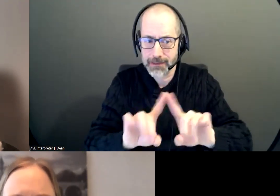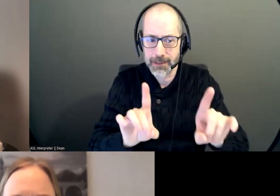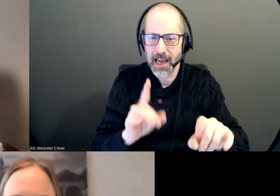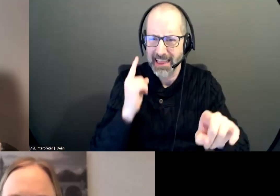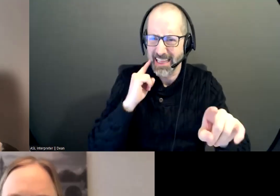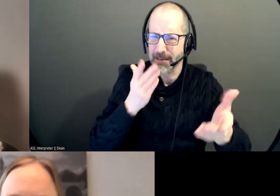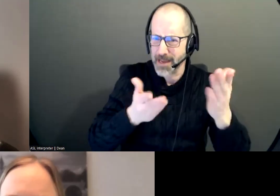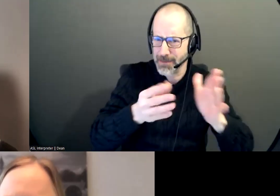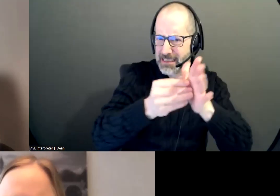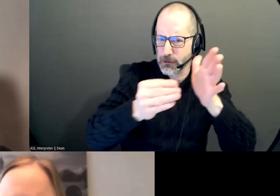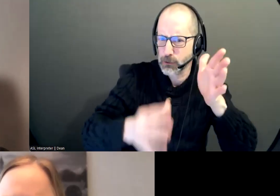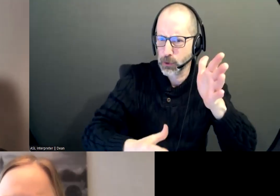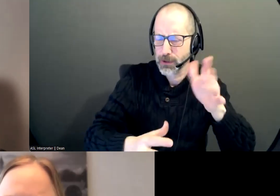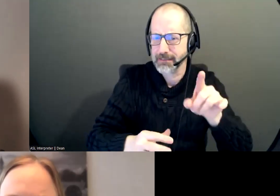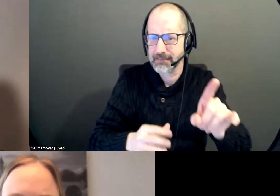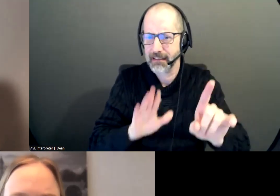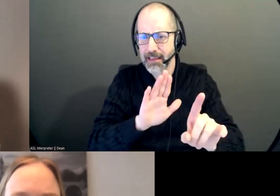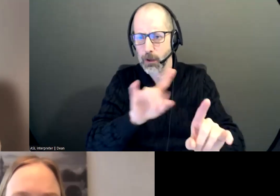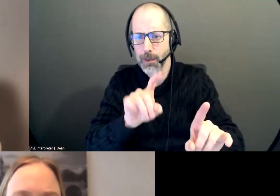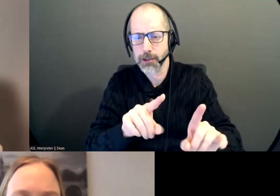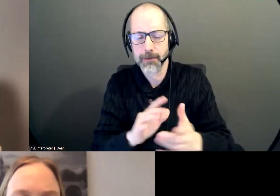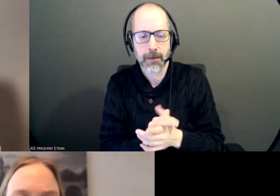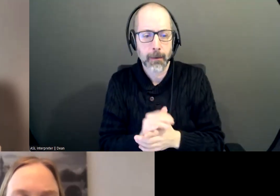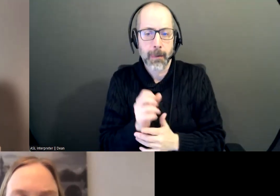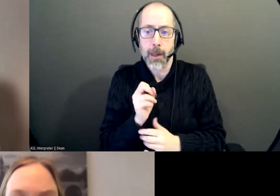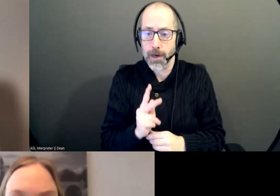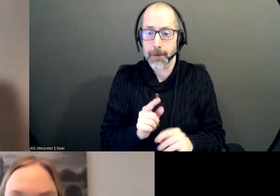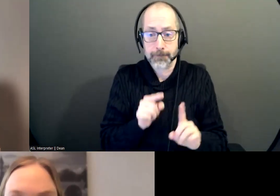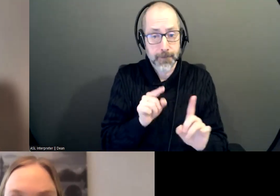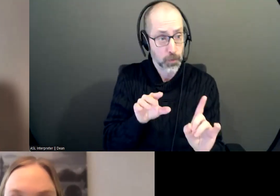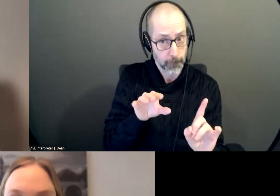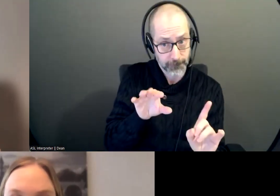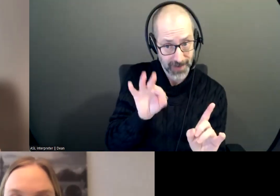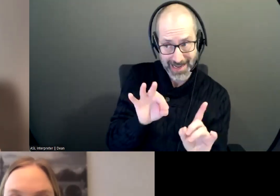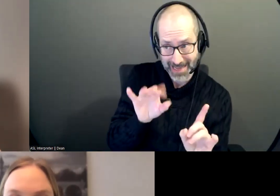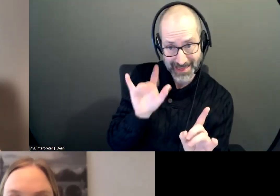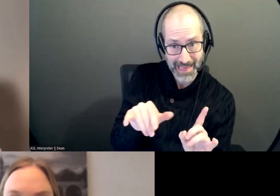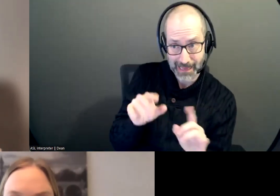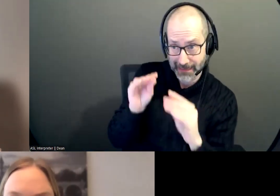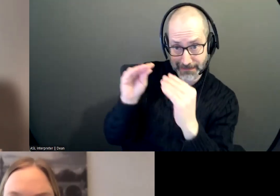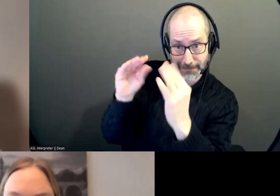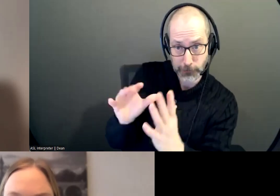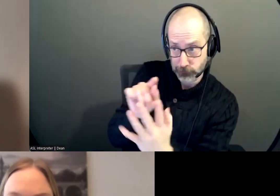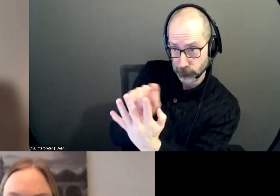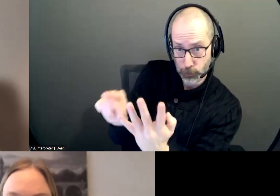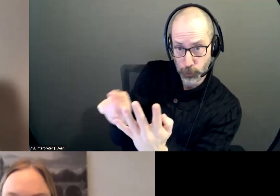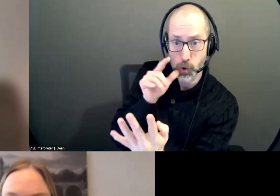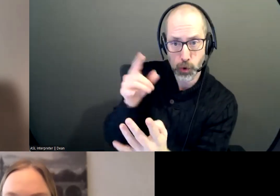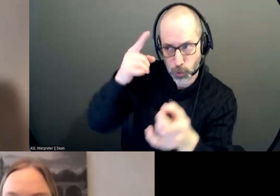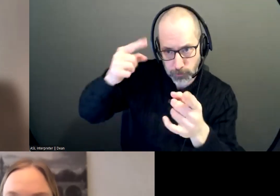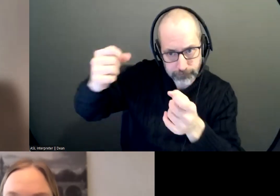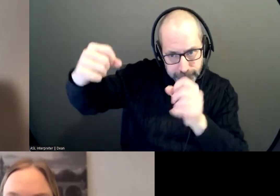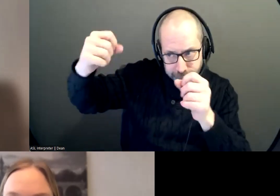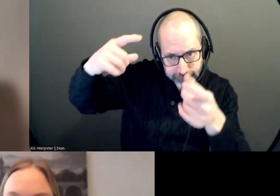student. Okay. peut-être un étudiant. So, Alors, find the faculty il faut who trouver are attuned with